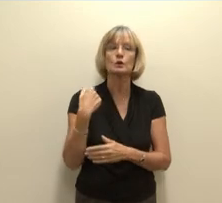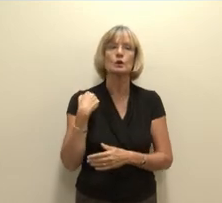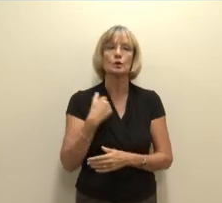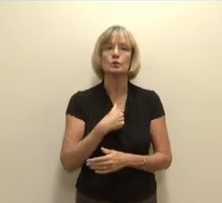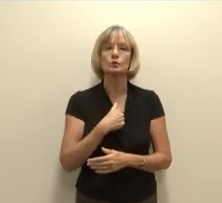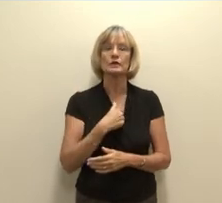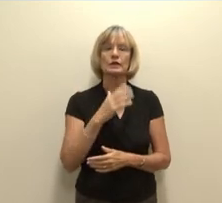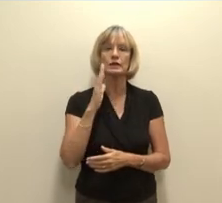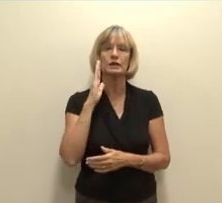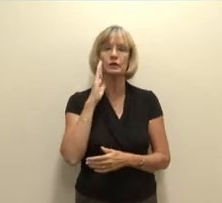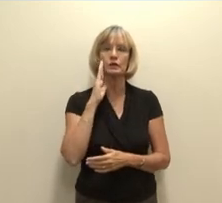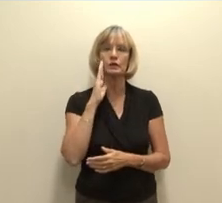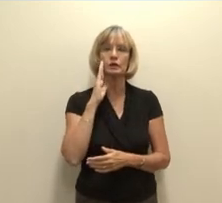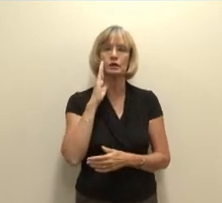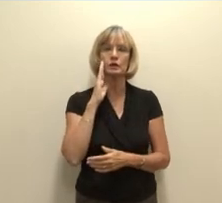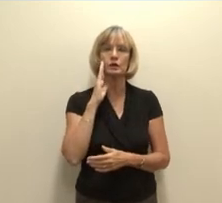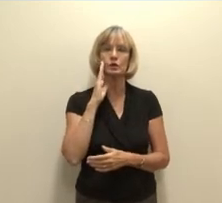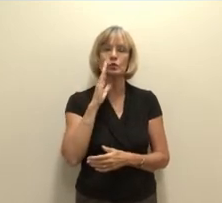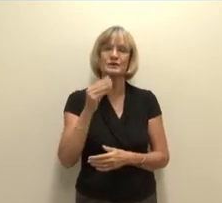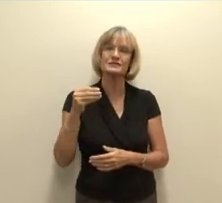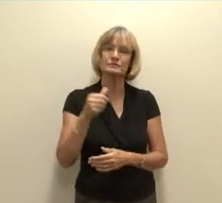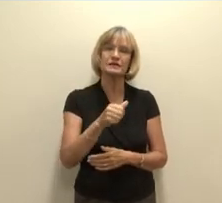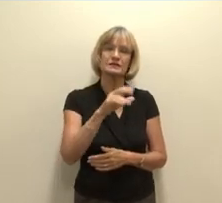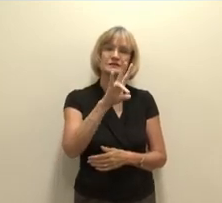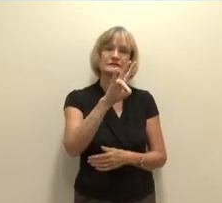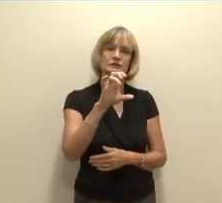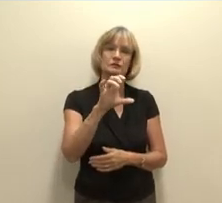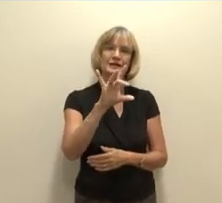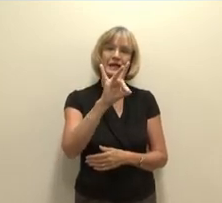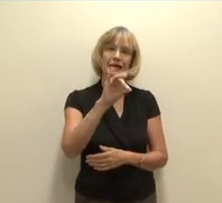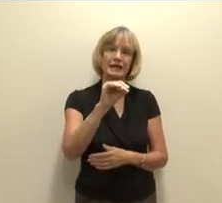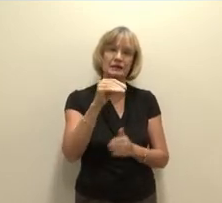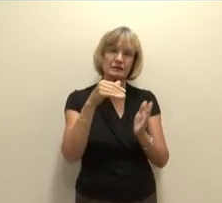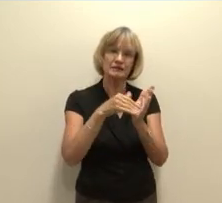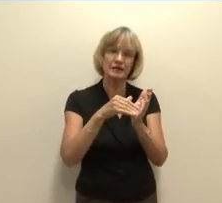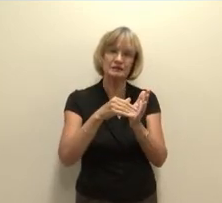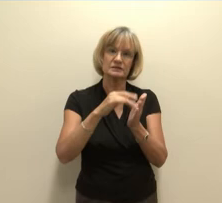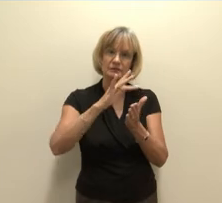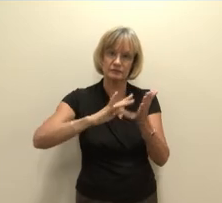going to spend about $780,000 to pay off about